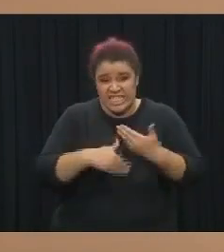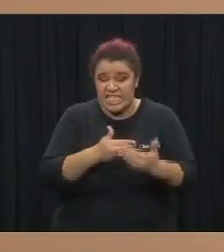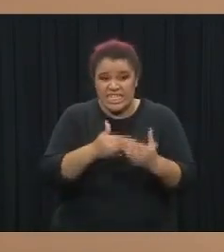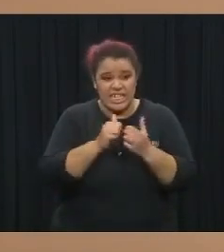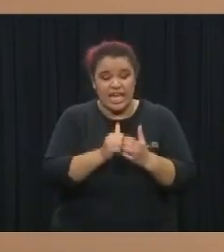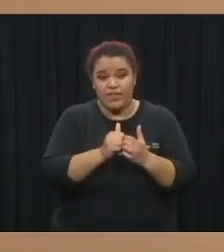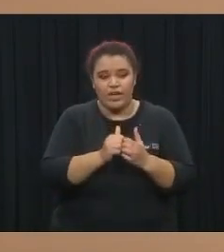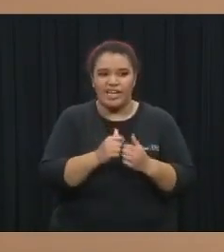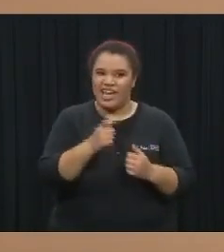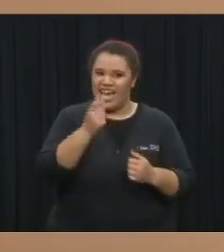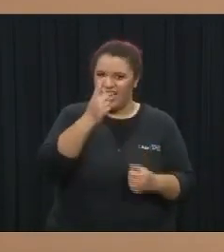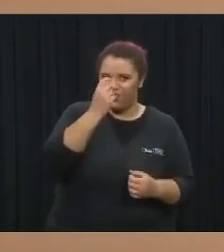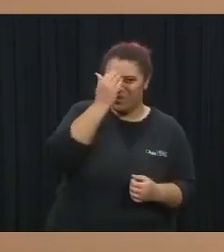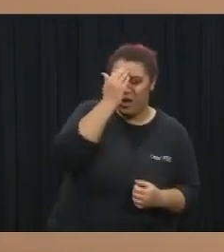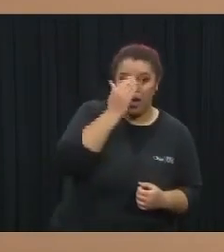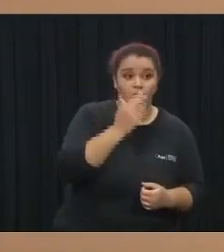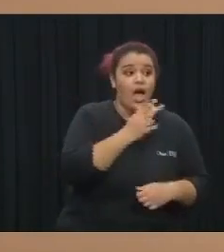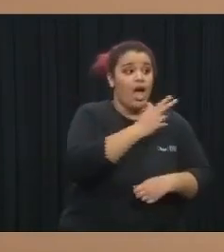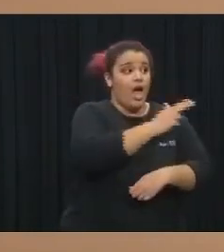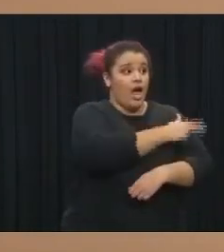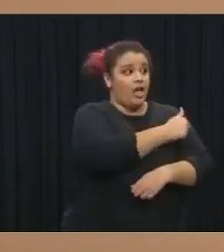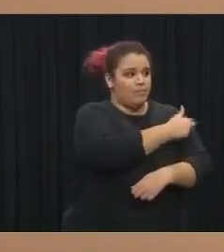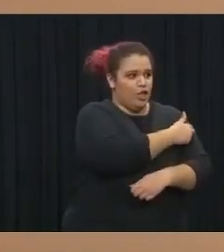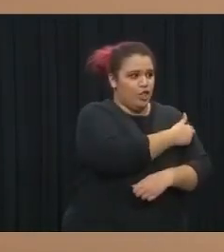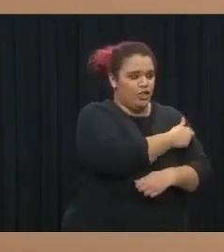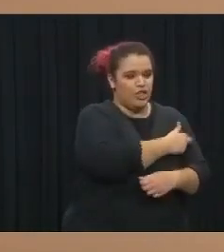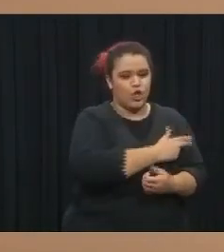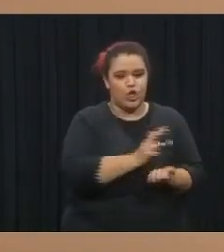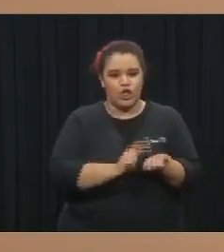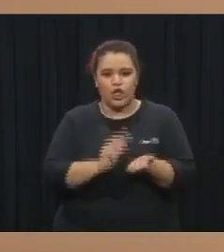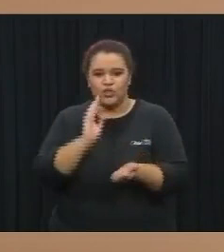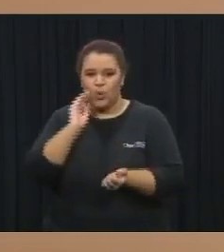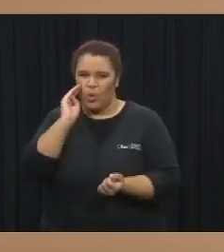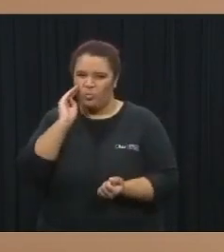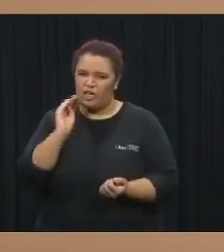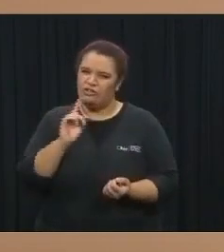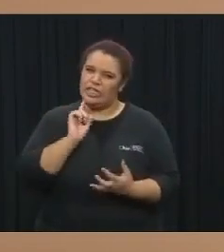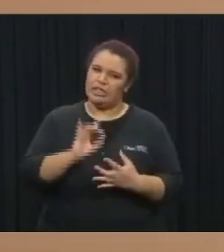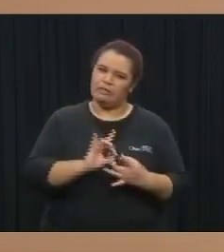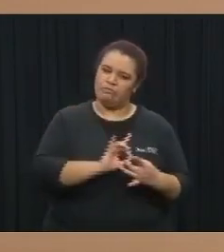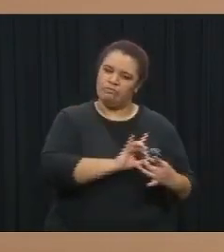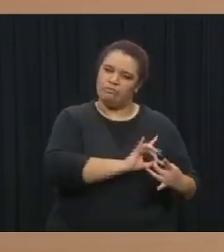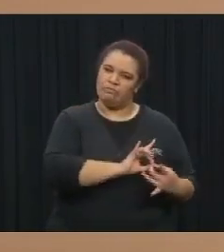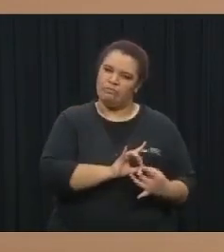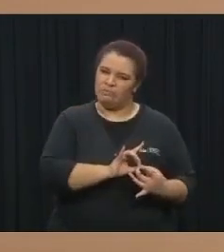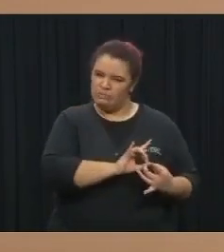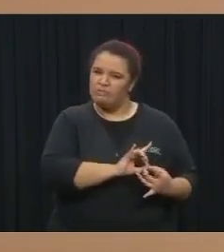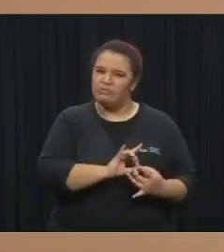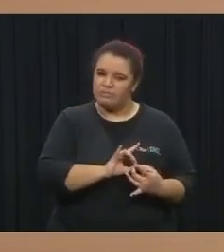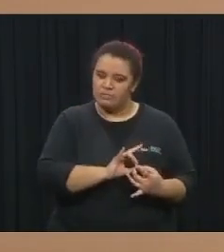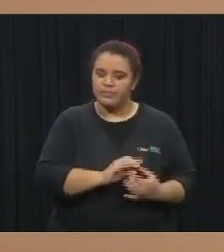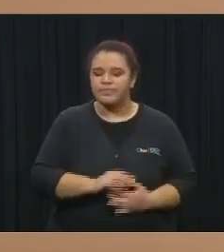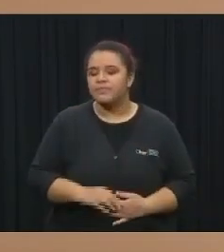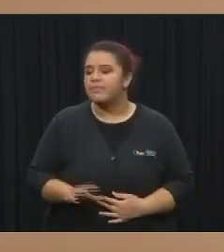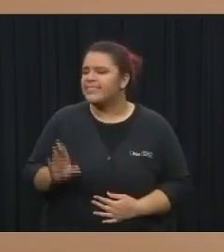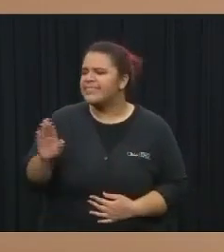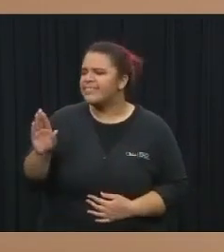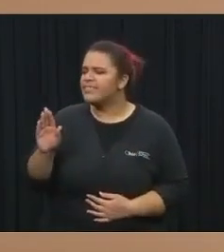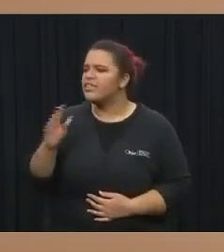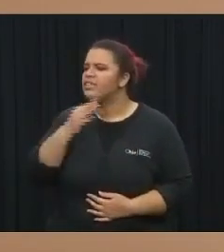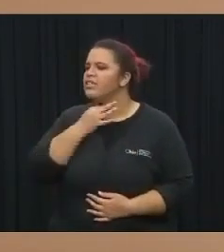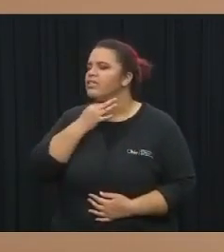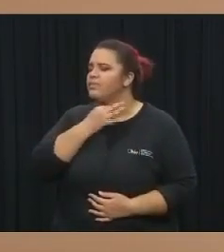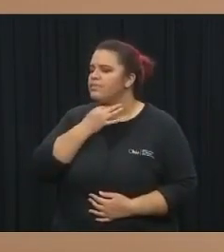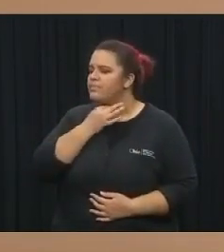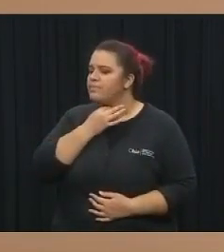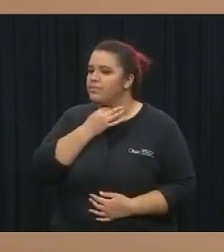from a hospital, and so all of it's sort of an interconnected system. And a quick follow-up, is there any indication of where we